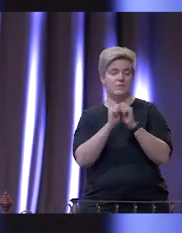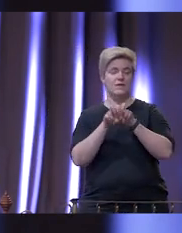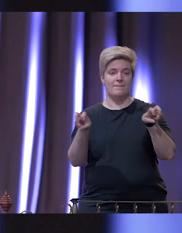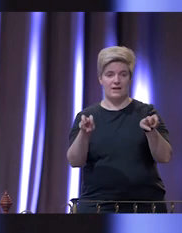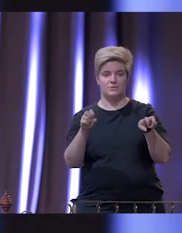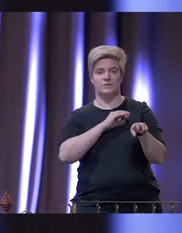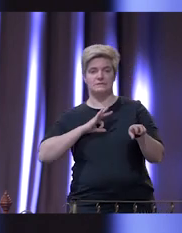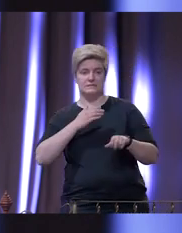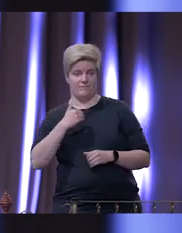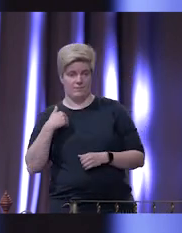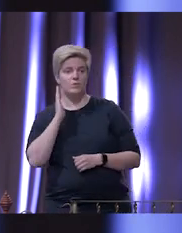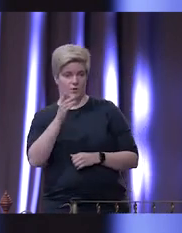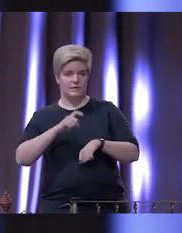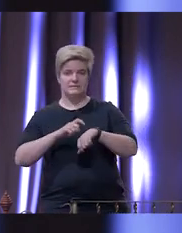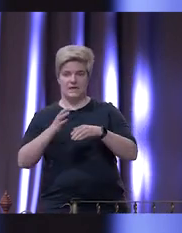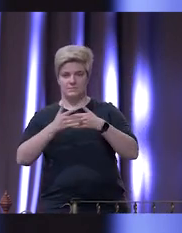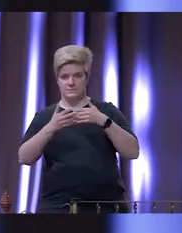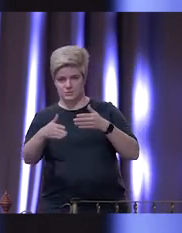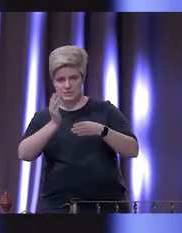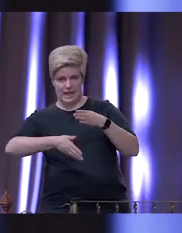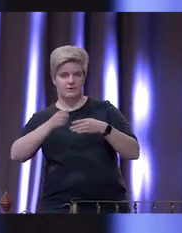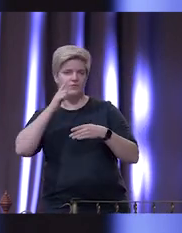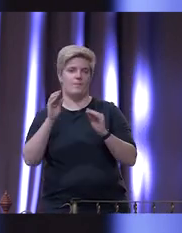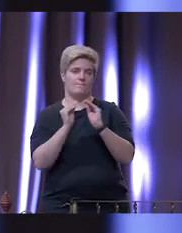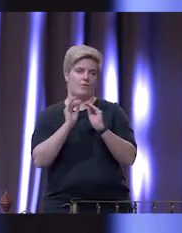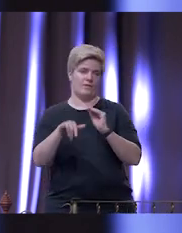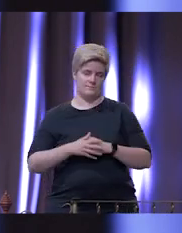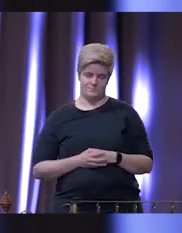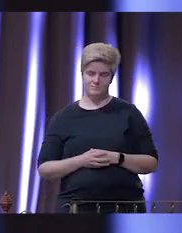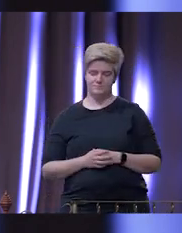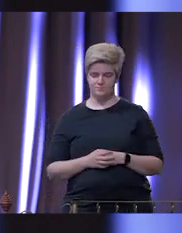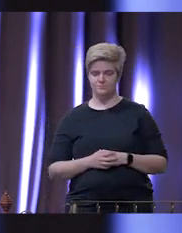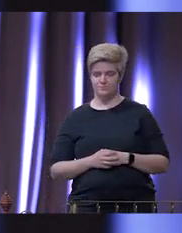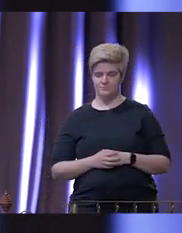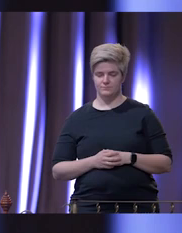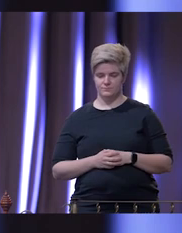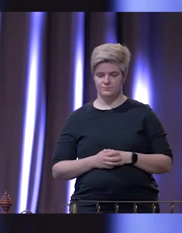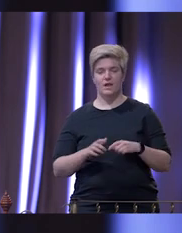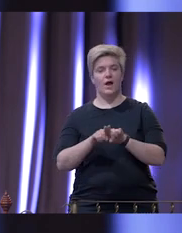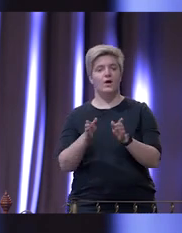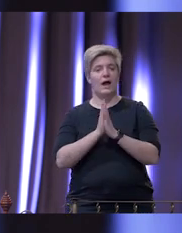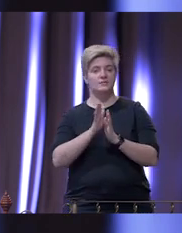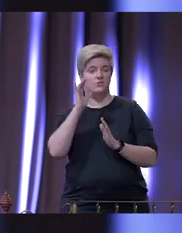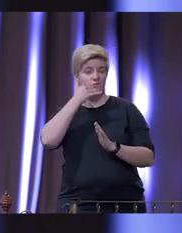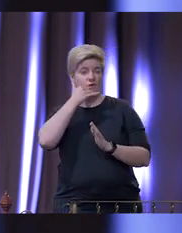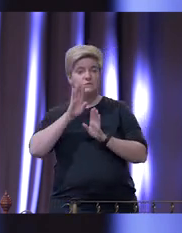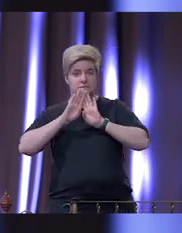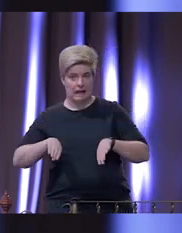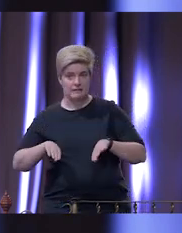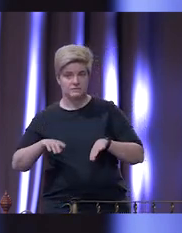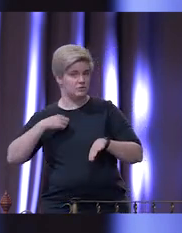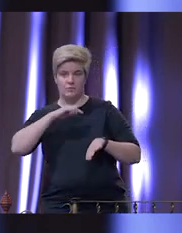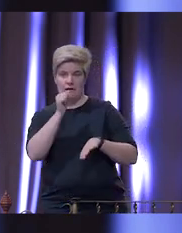panelists or the Driehaus staff members, there will be time towards the end for more networking. I also ask that you